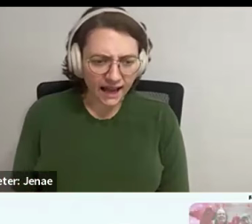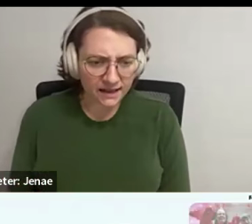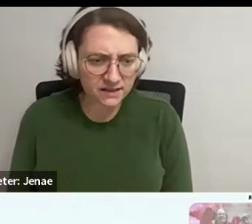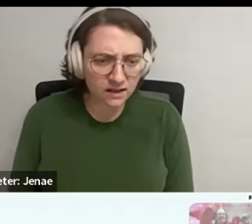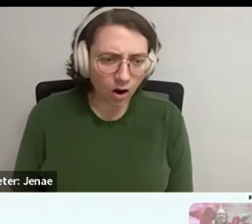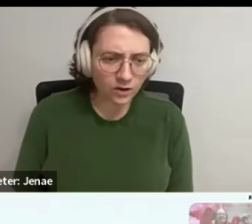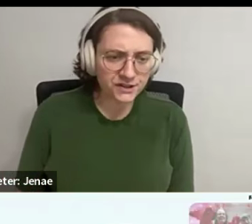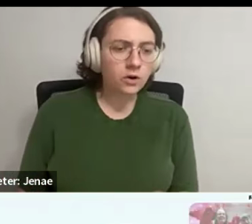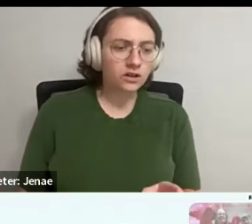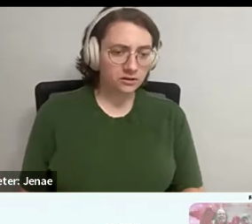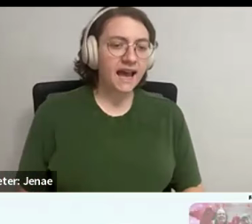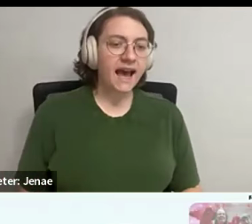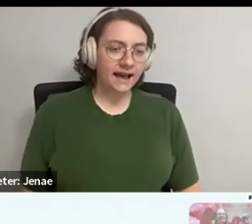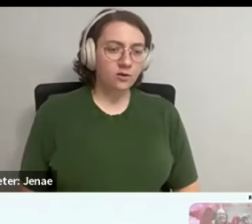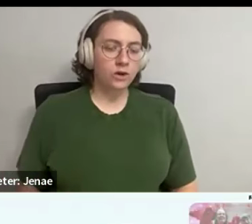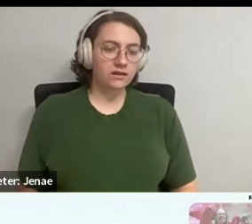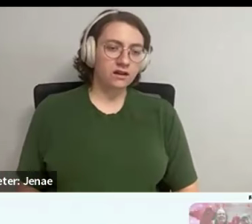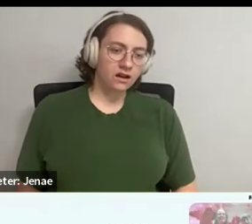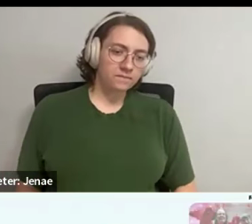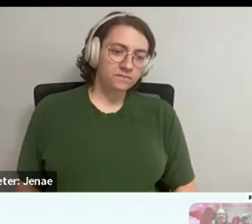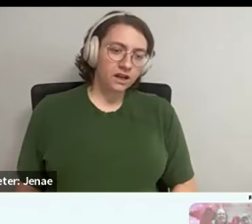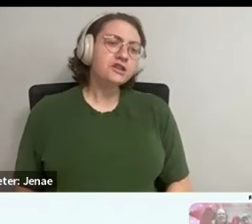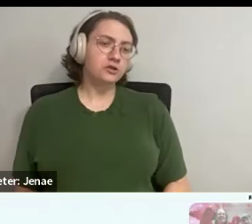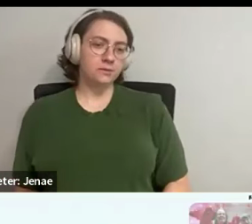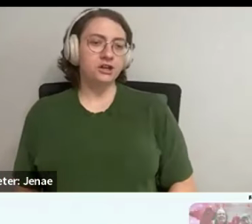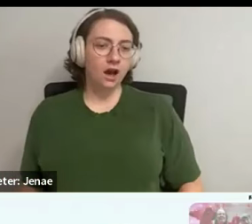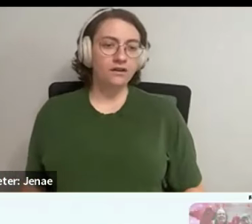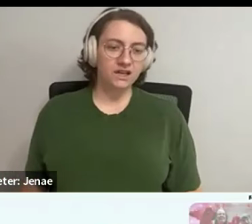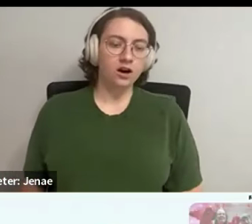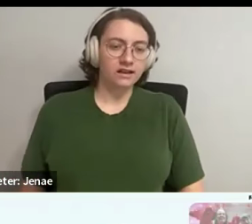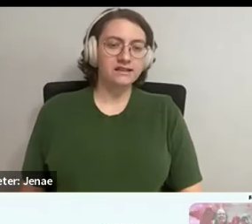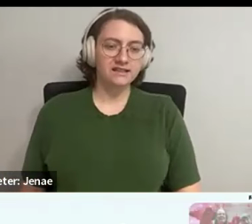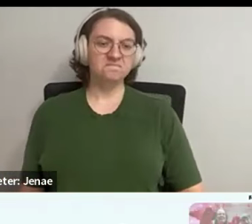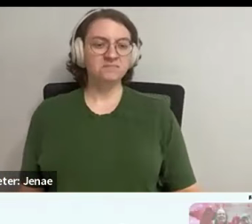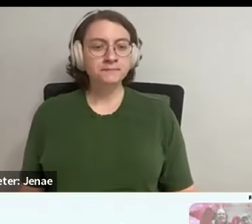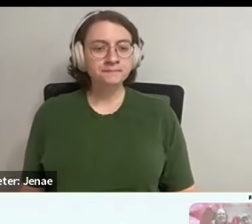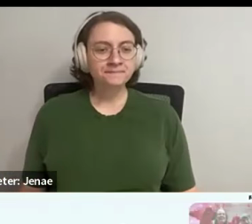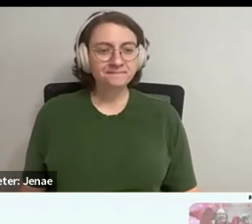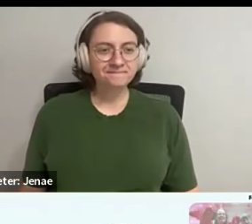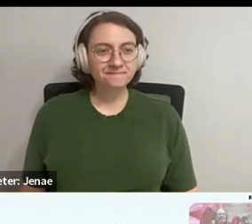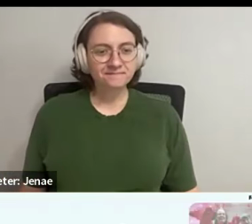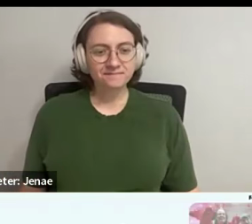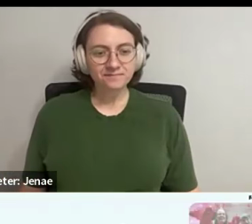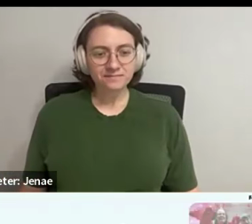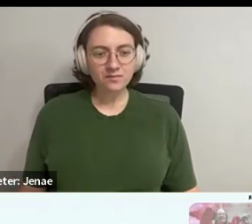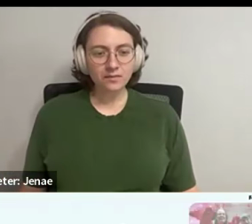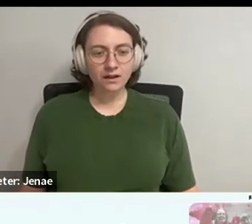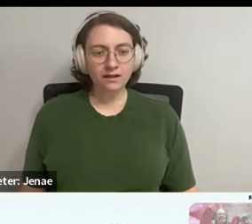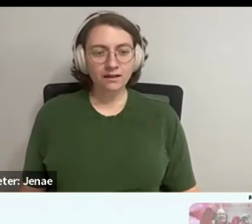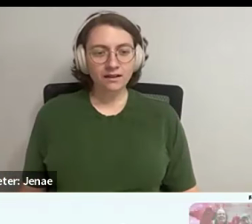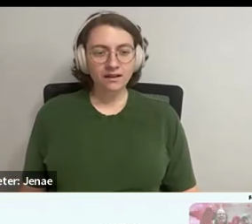And then it has also a little tag with a description of the artist.